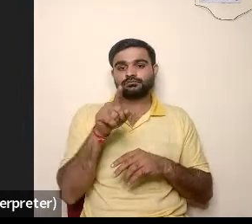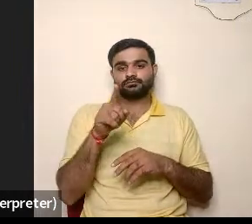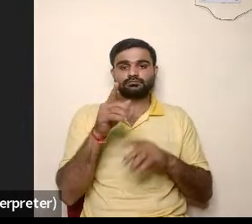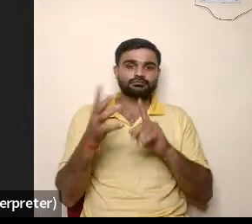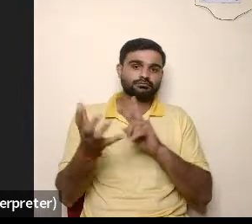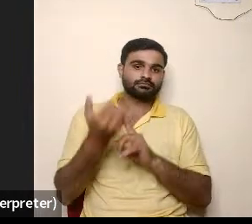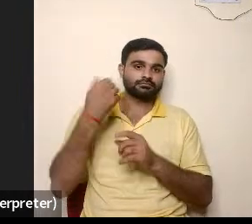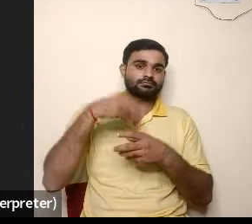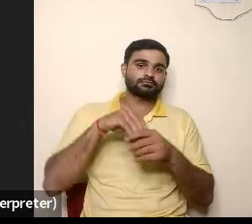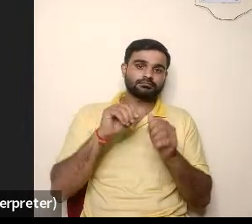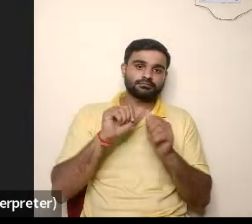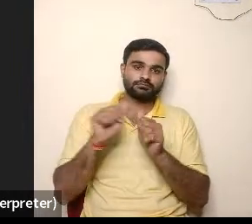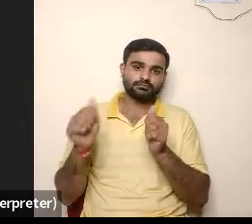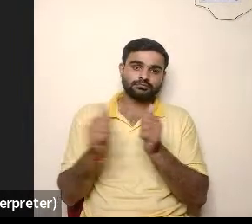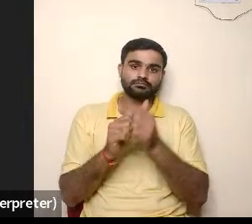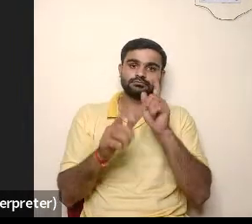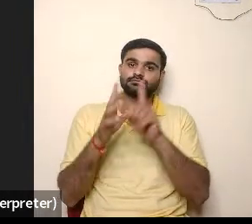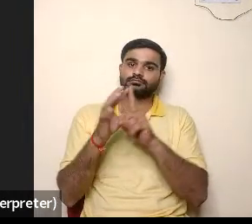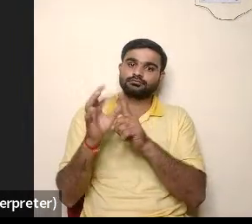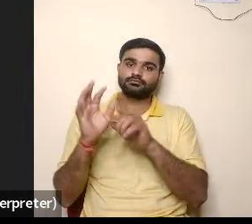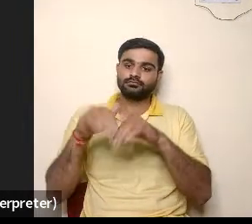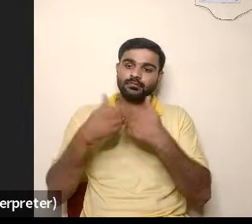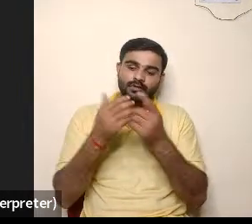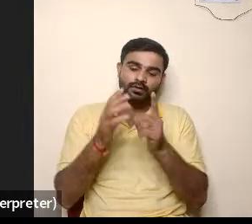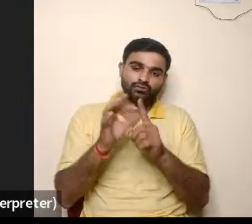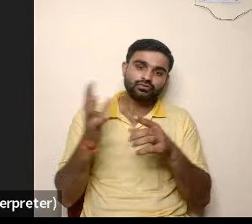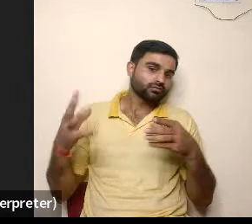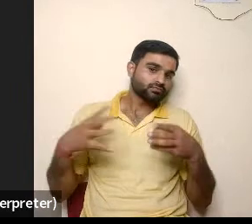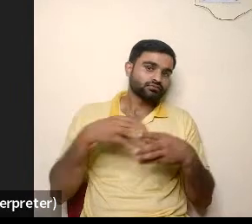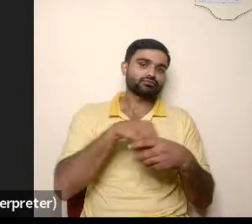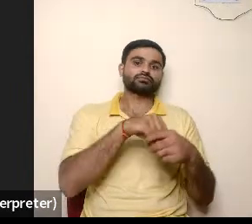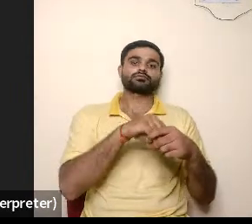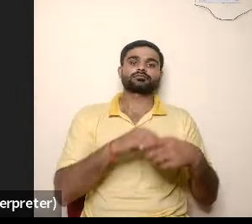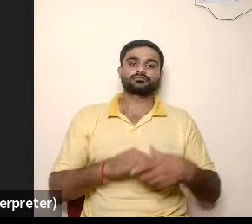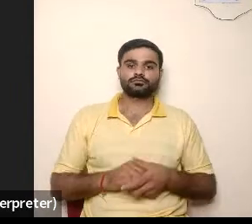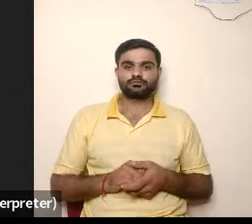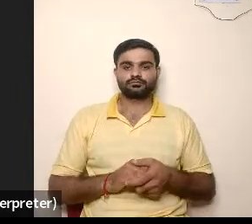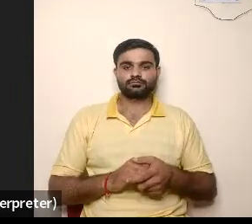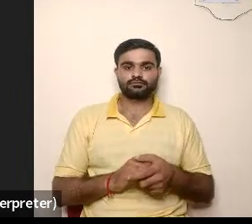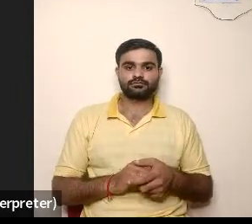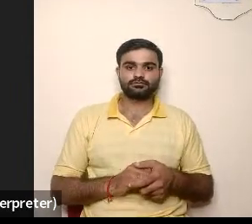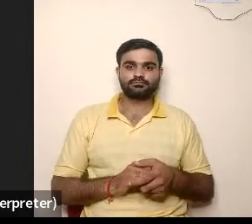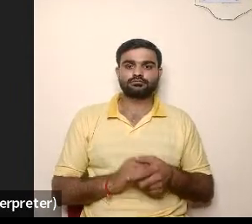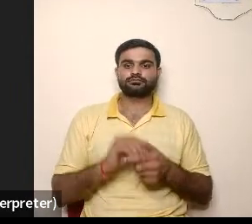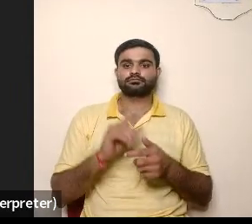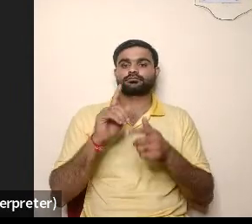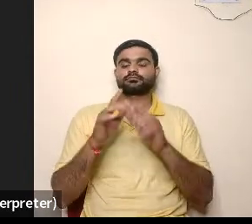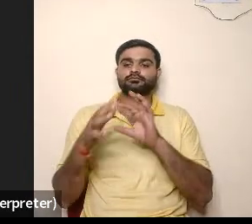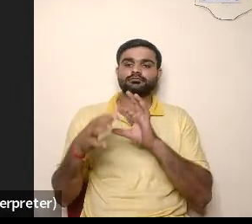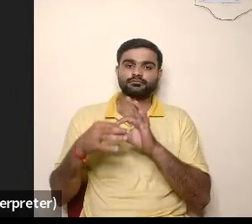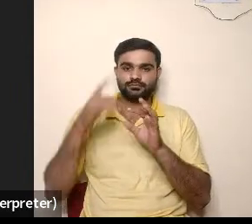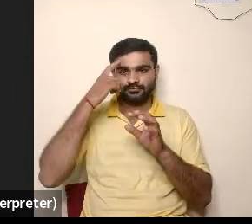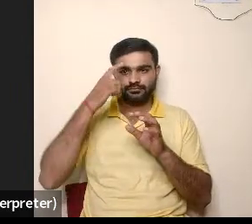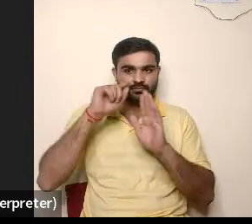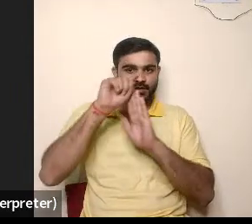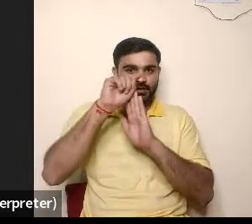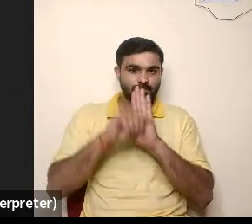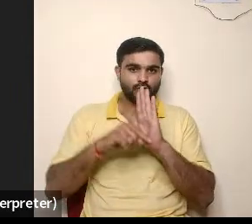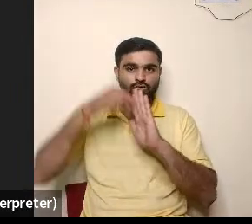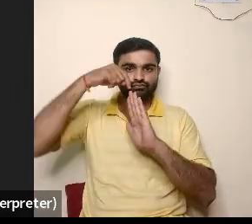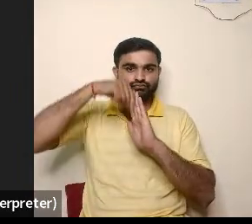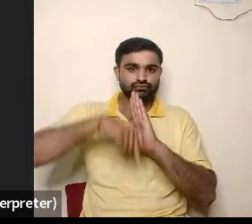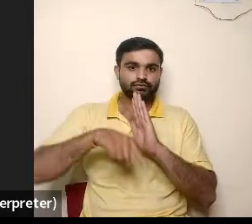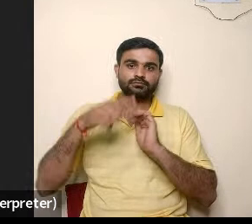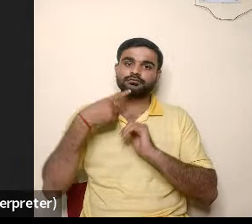away from this, it could be that, like how do we put together a coherent, well thought out policy brief